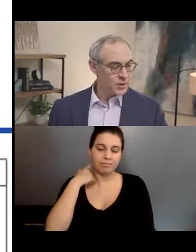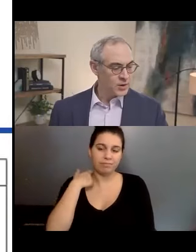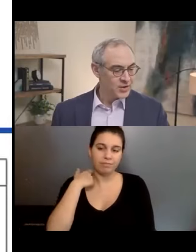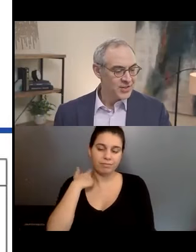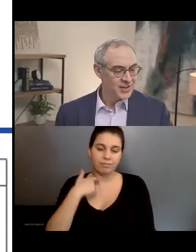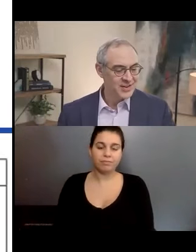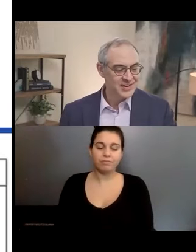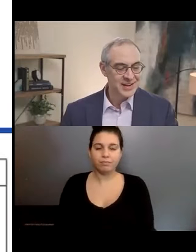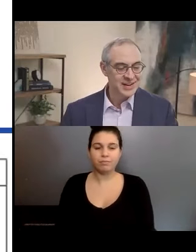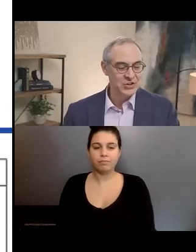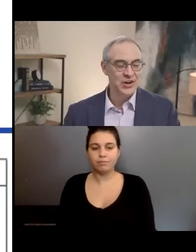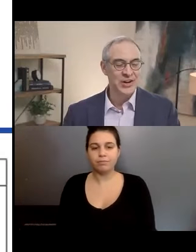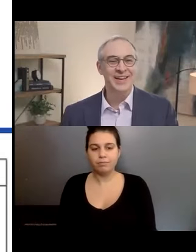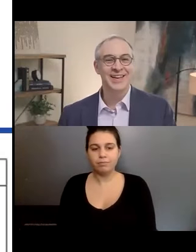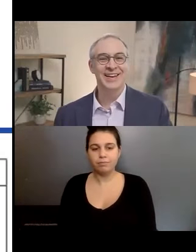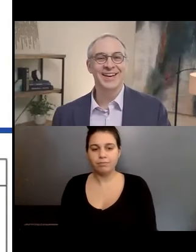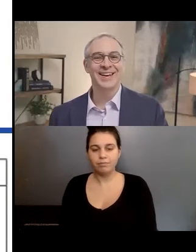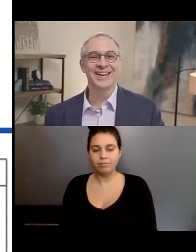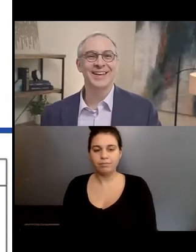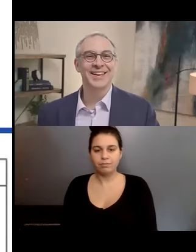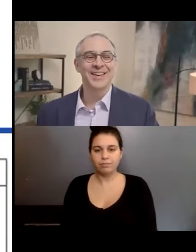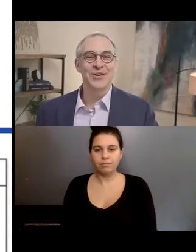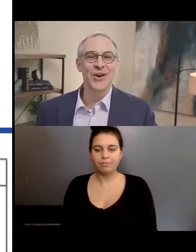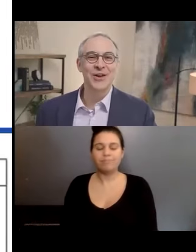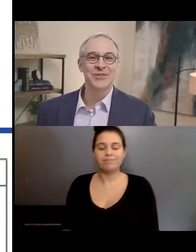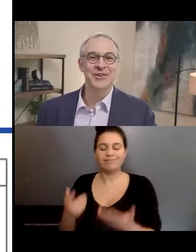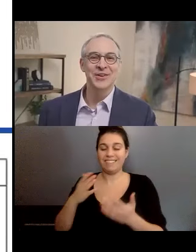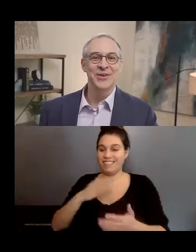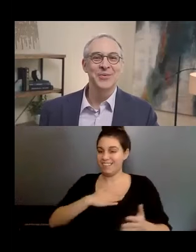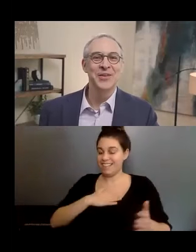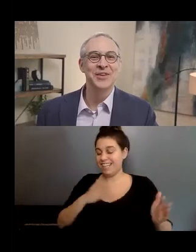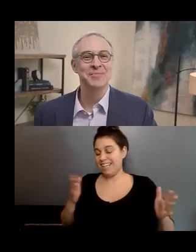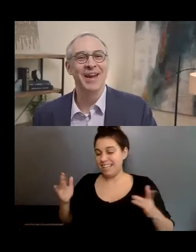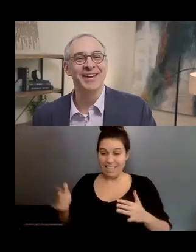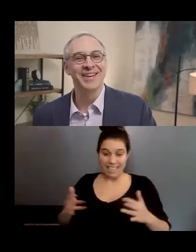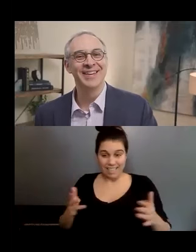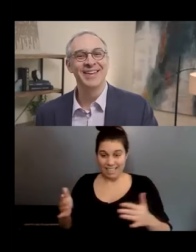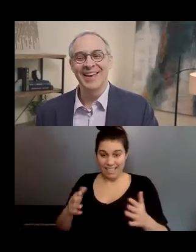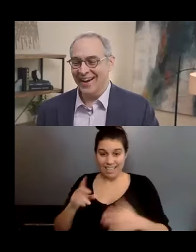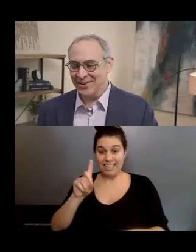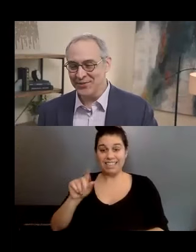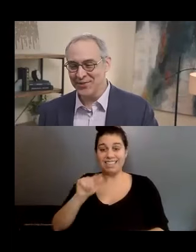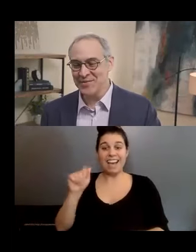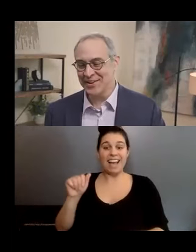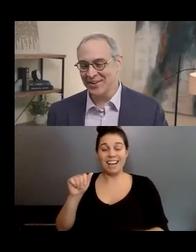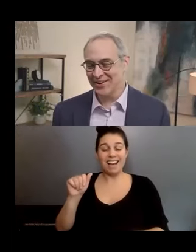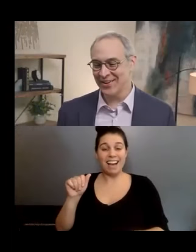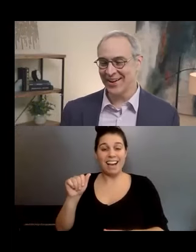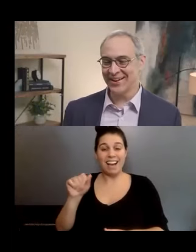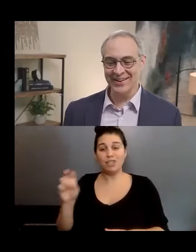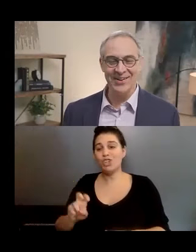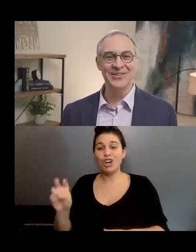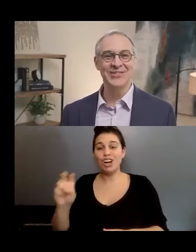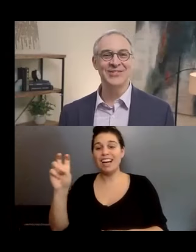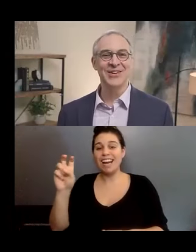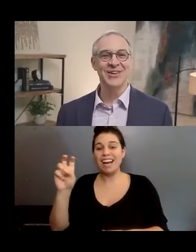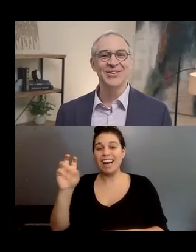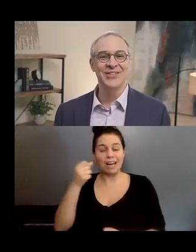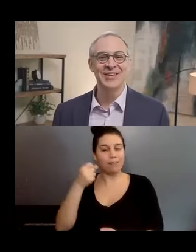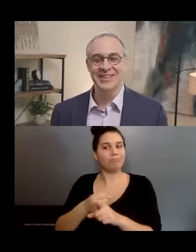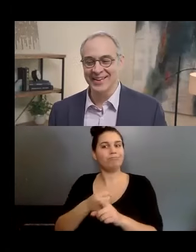this is where the data journey crossed with this man. I don't know if anybody here